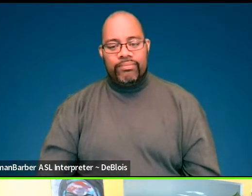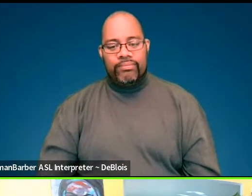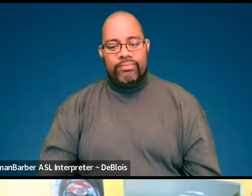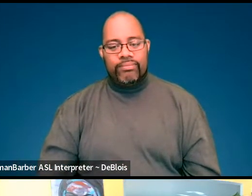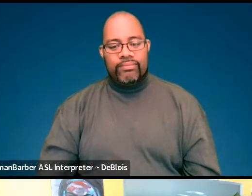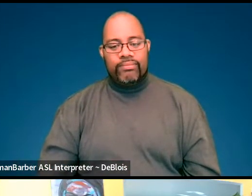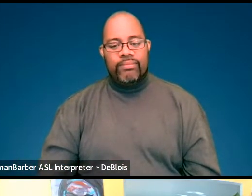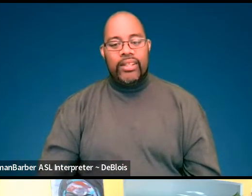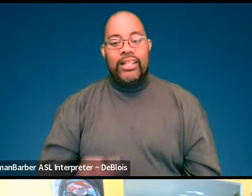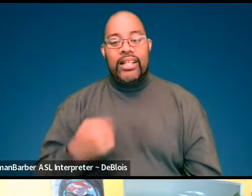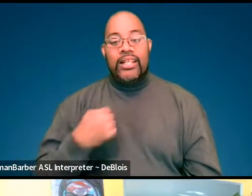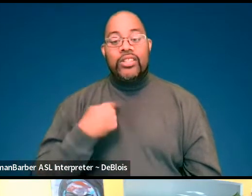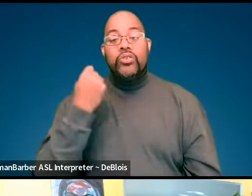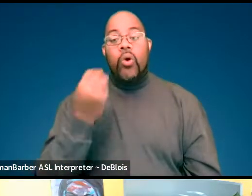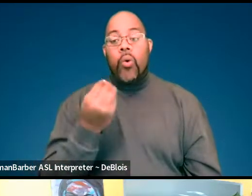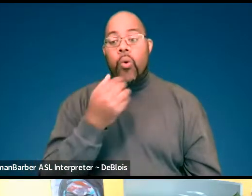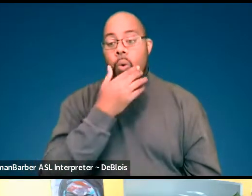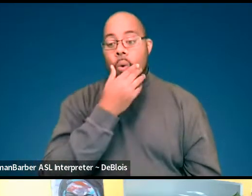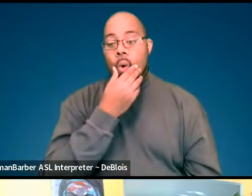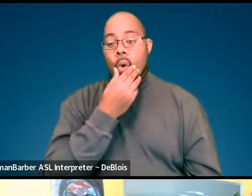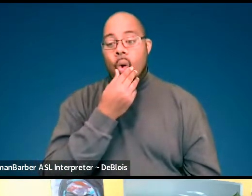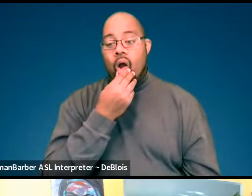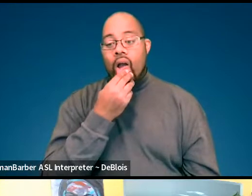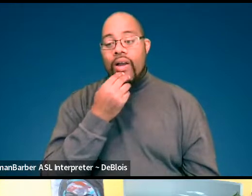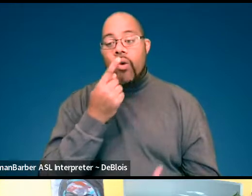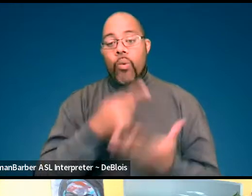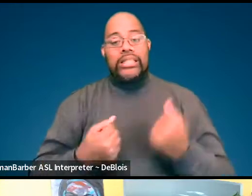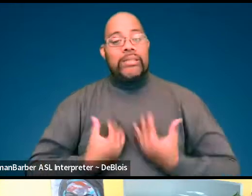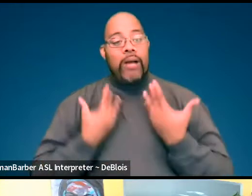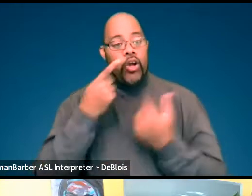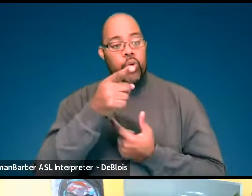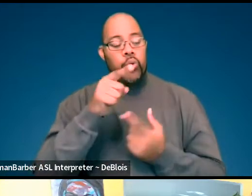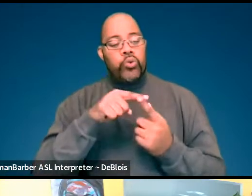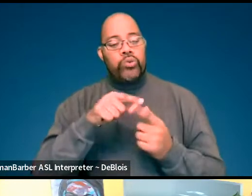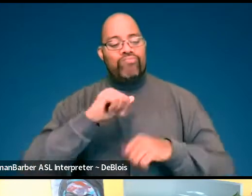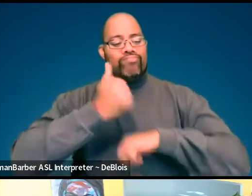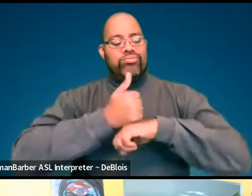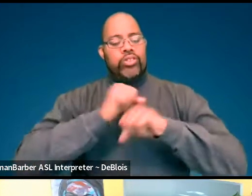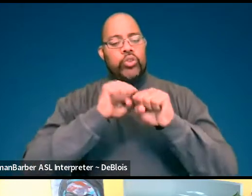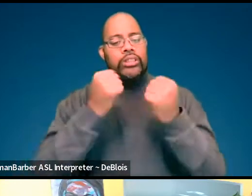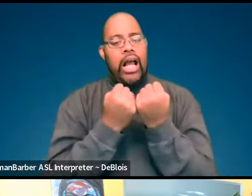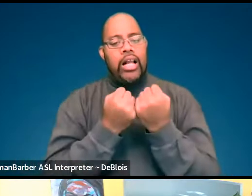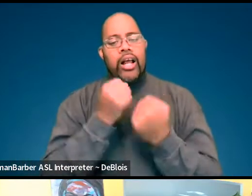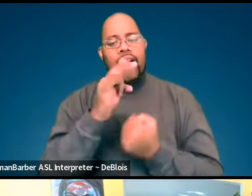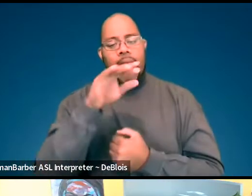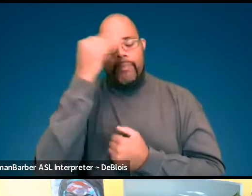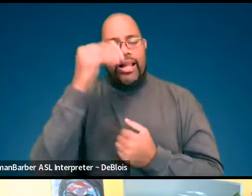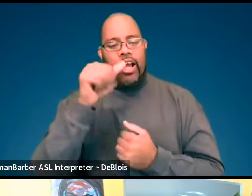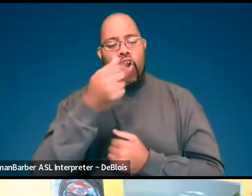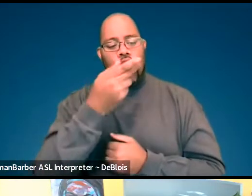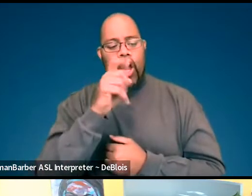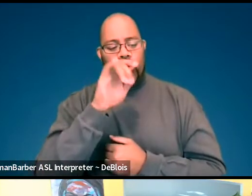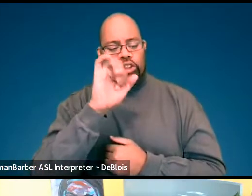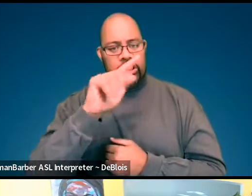I am, so what inspired you to found the Society of Black